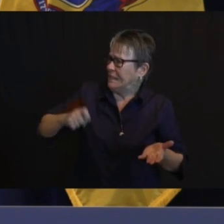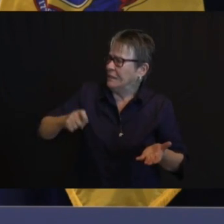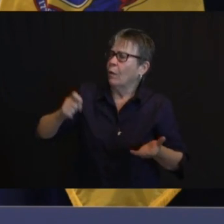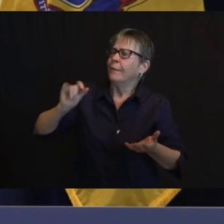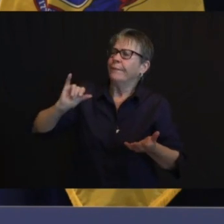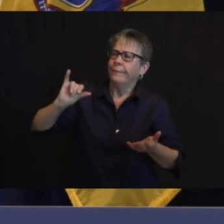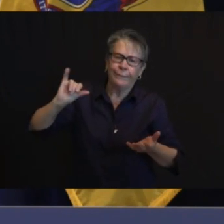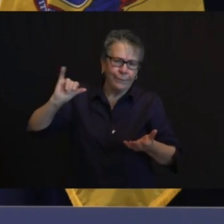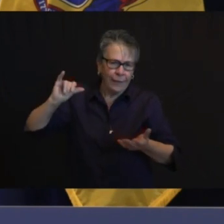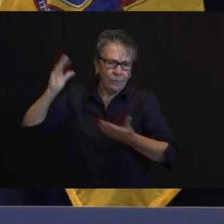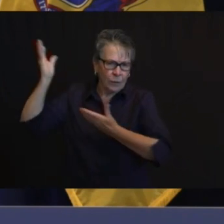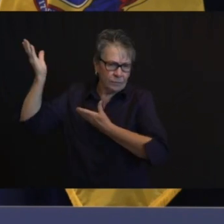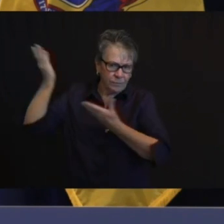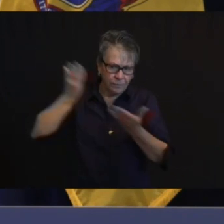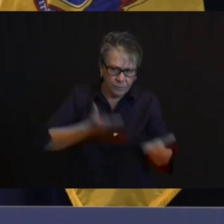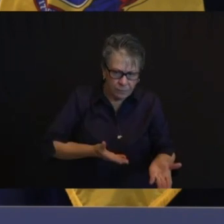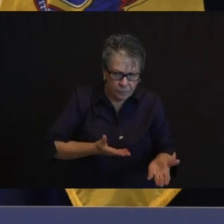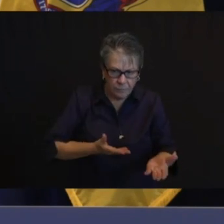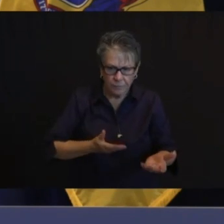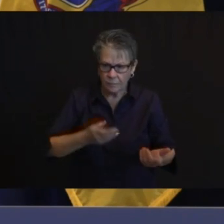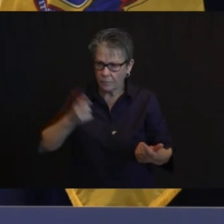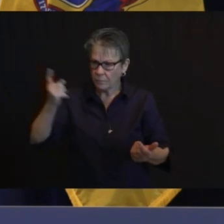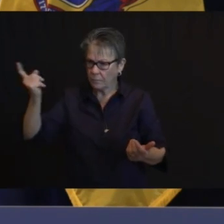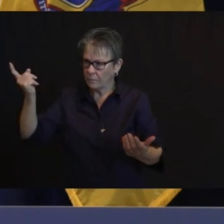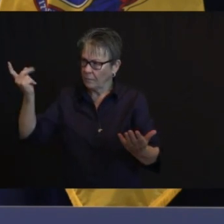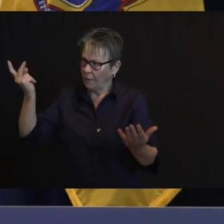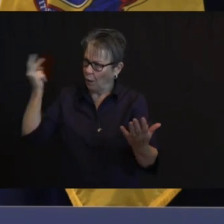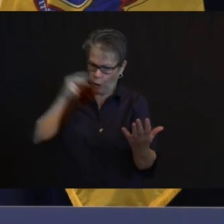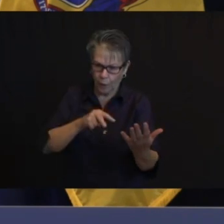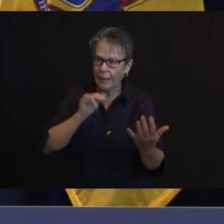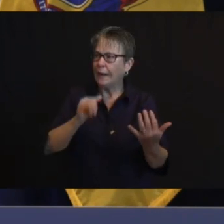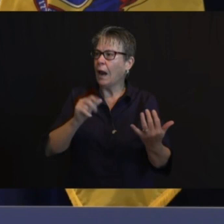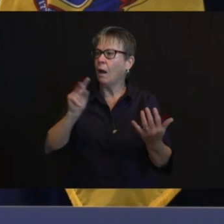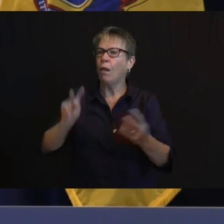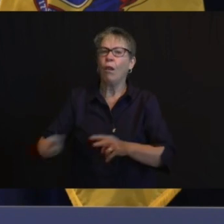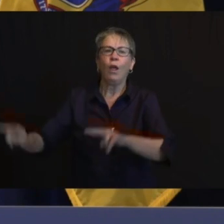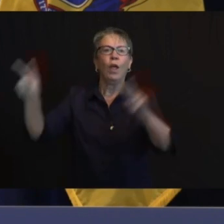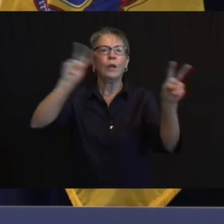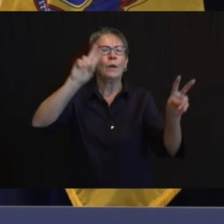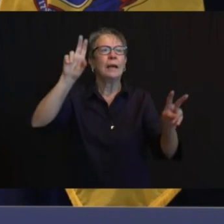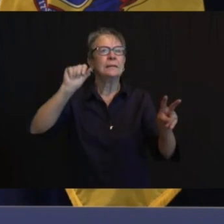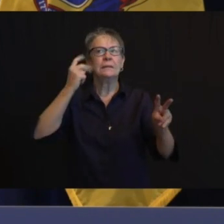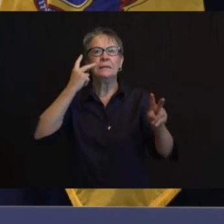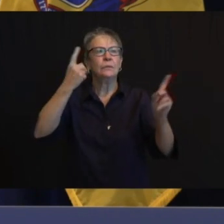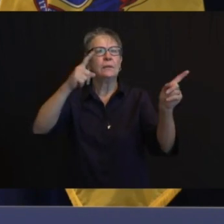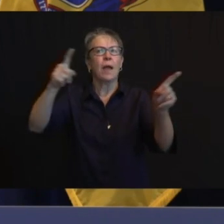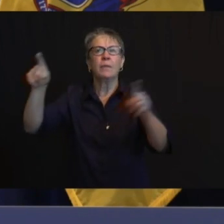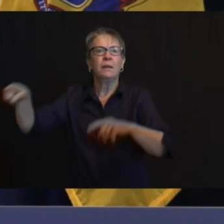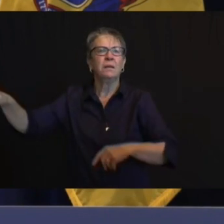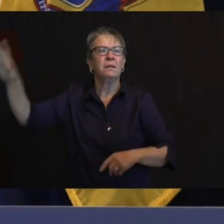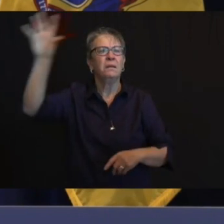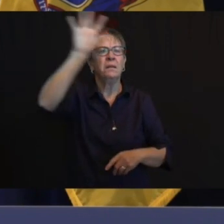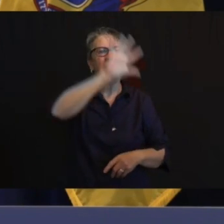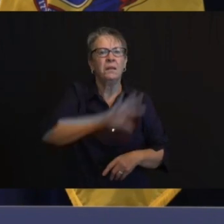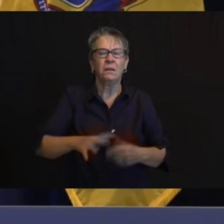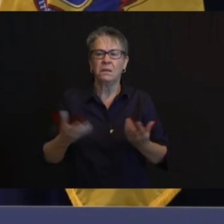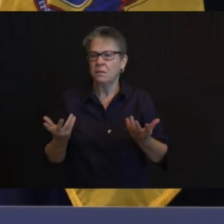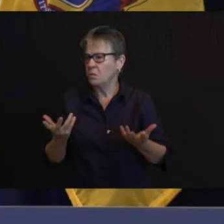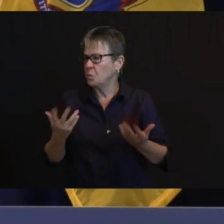is, that may well still be the case. Listen, I put a statement out about